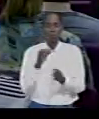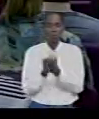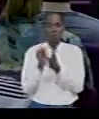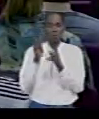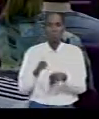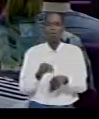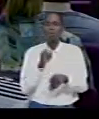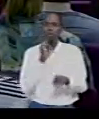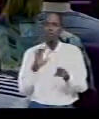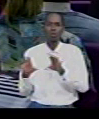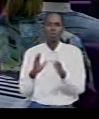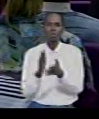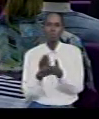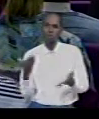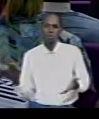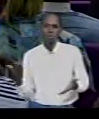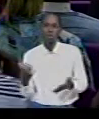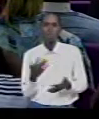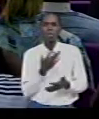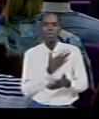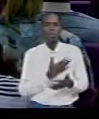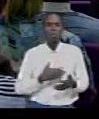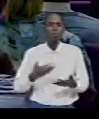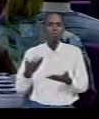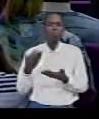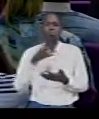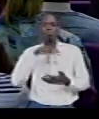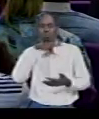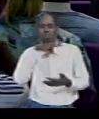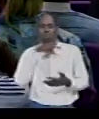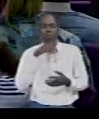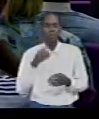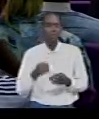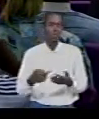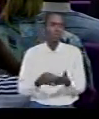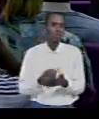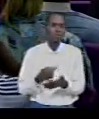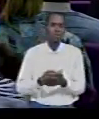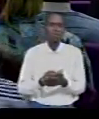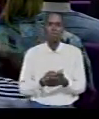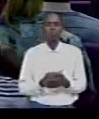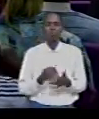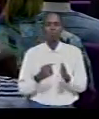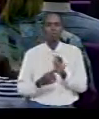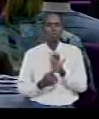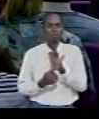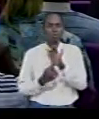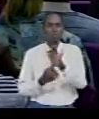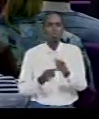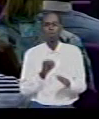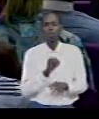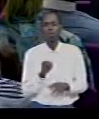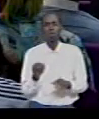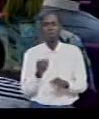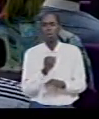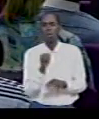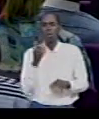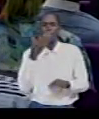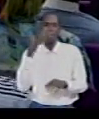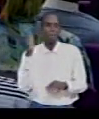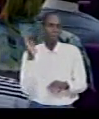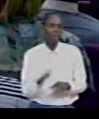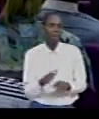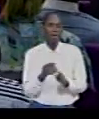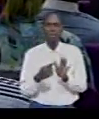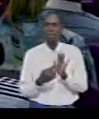something, corrupting the gospel, if he's doing something, showing a bad